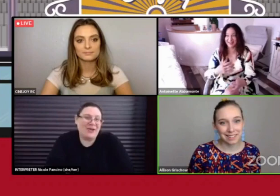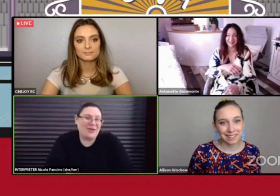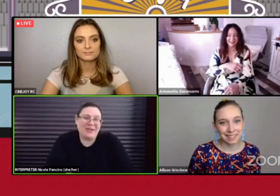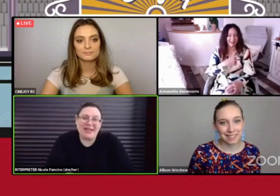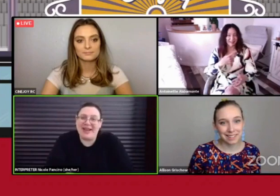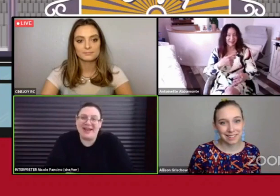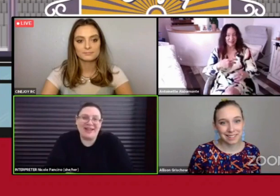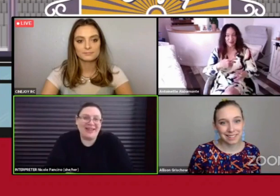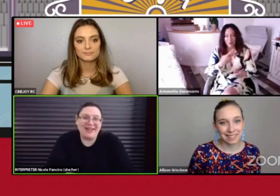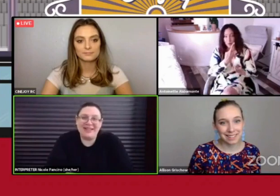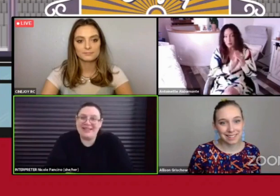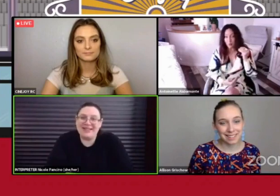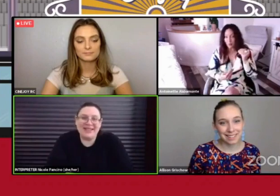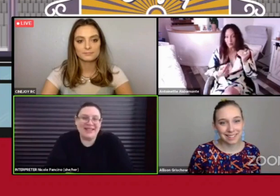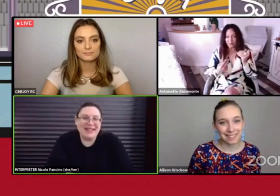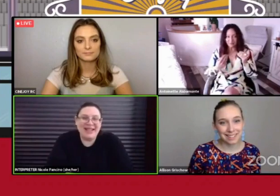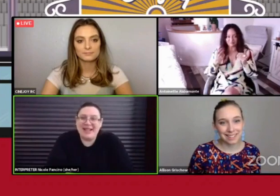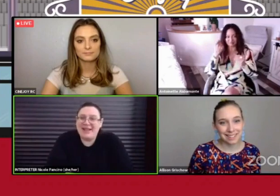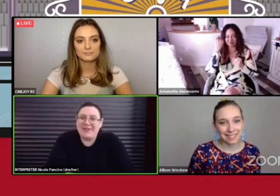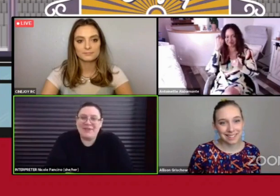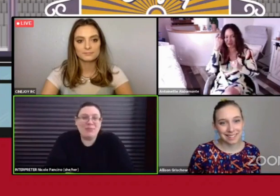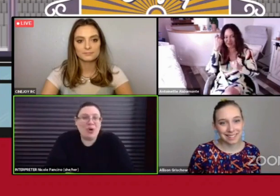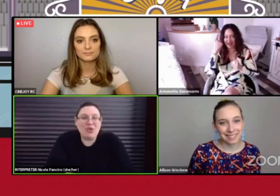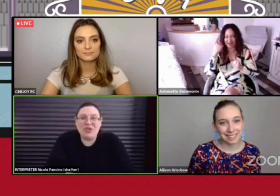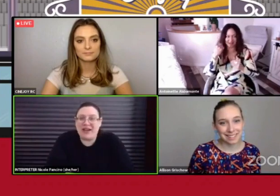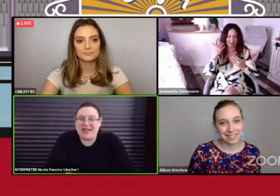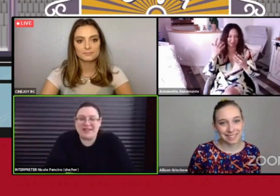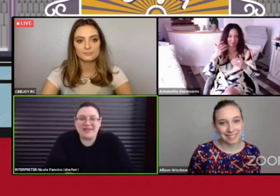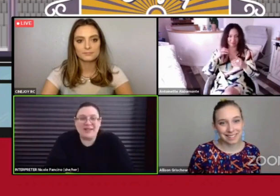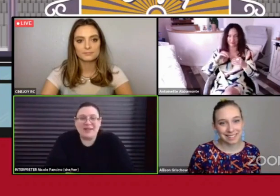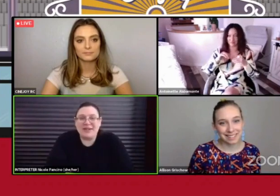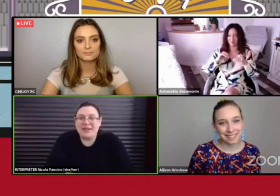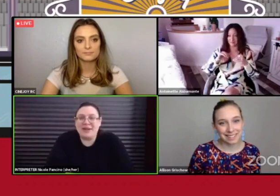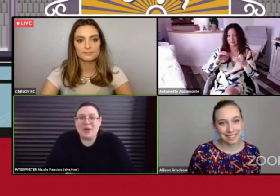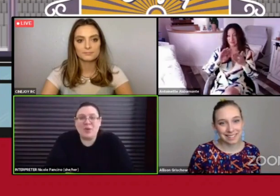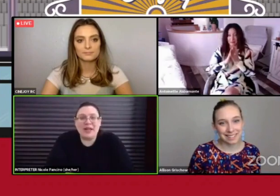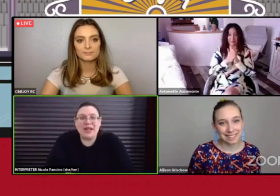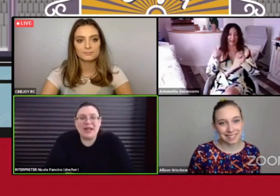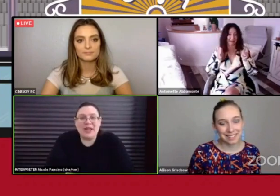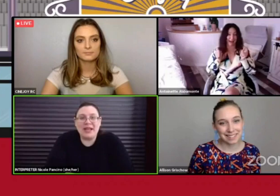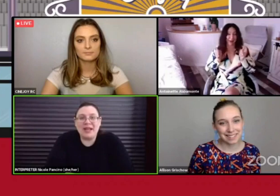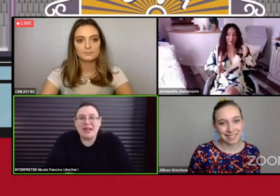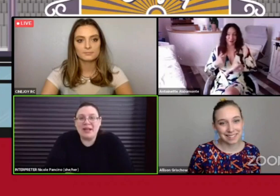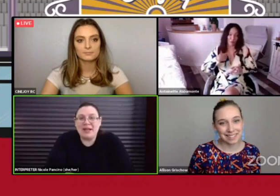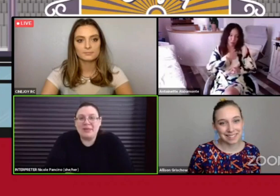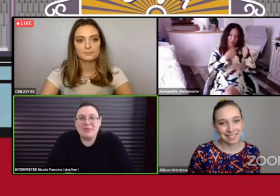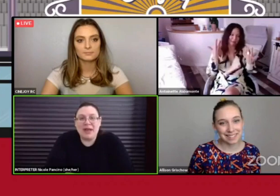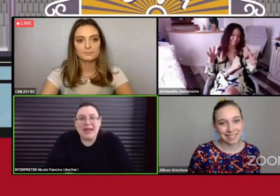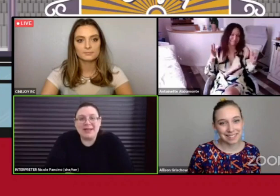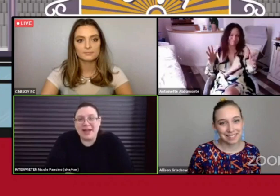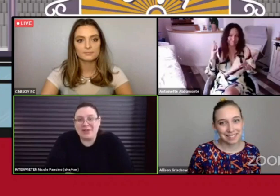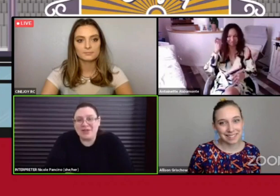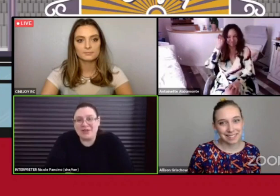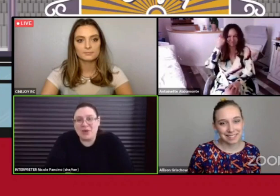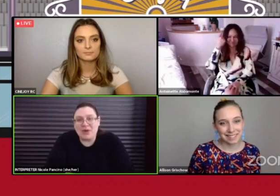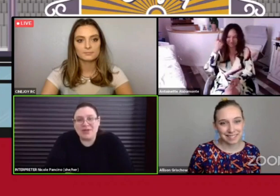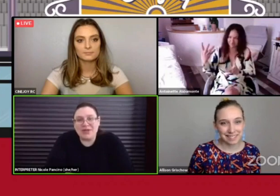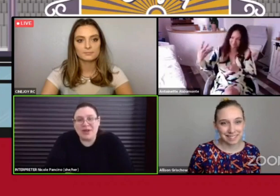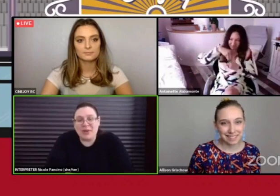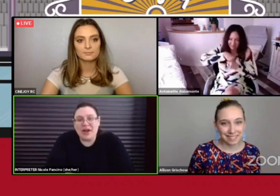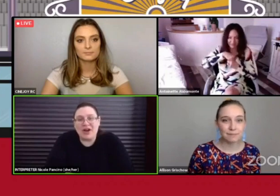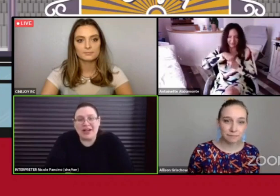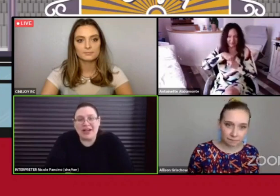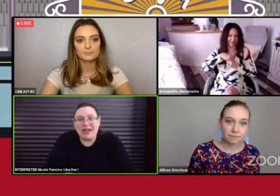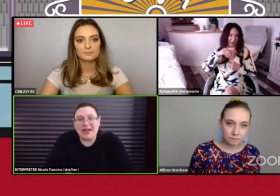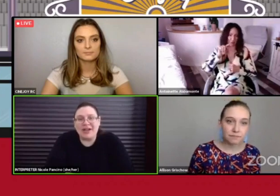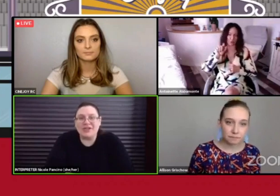oh yeah it for both of us you know we as actors of course